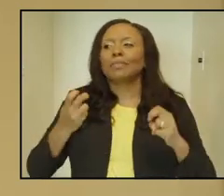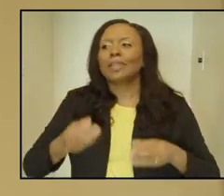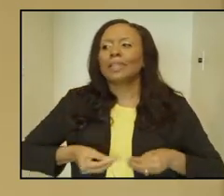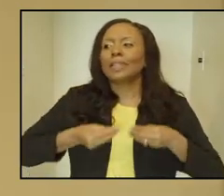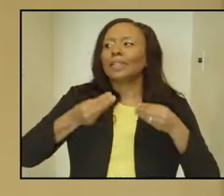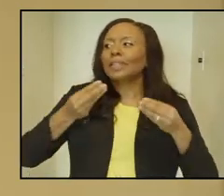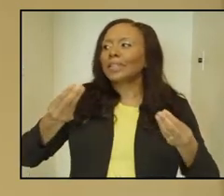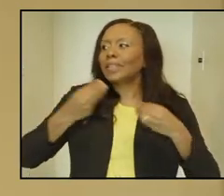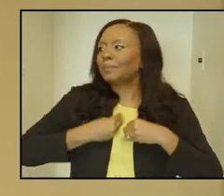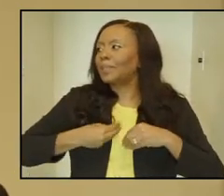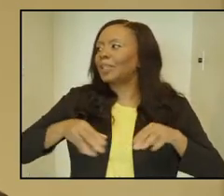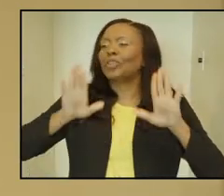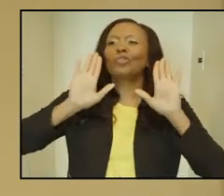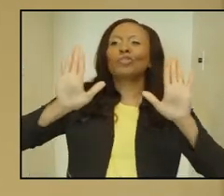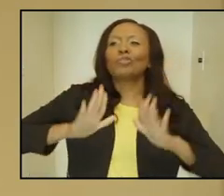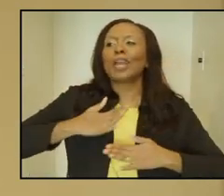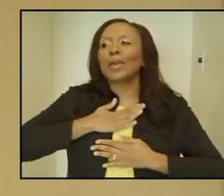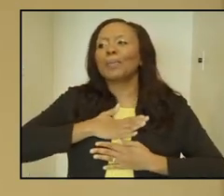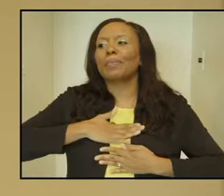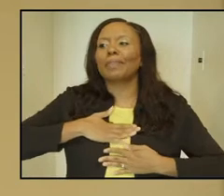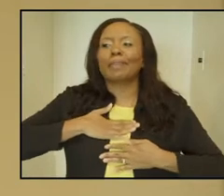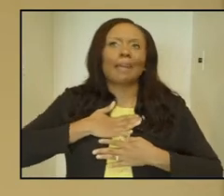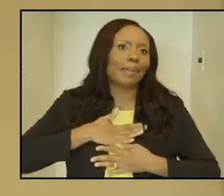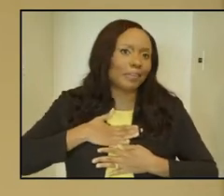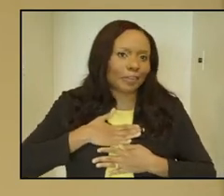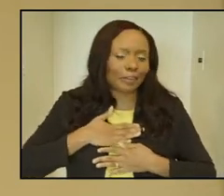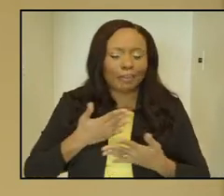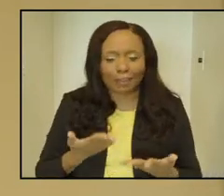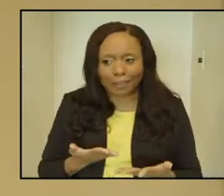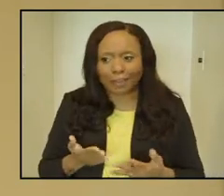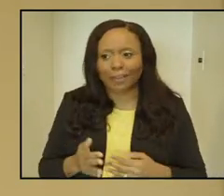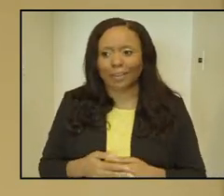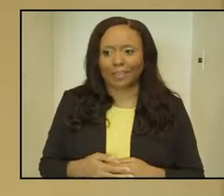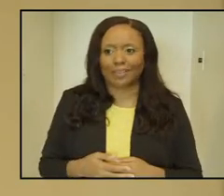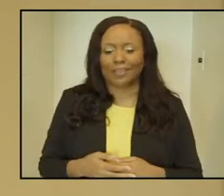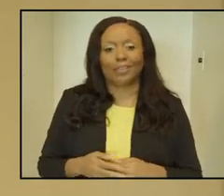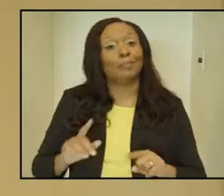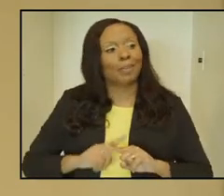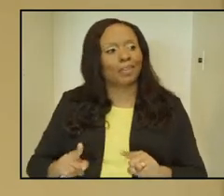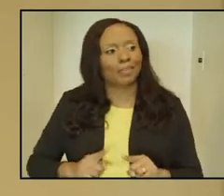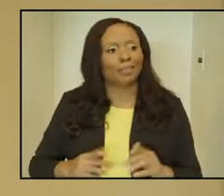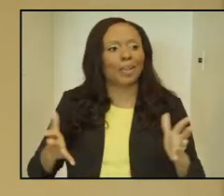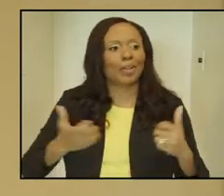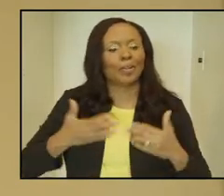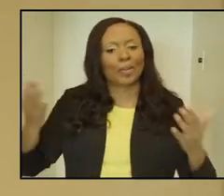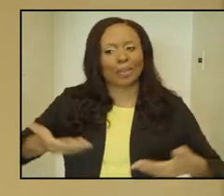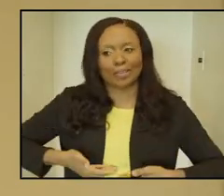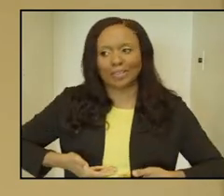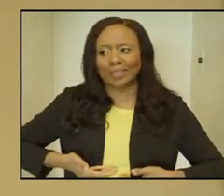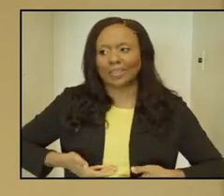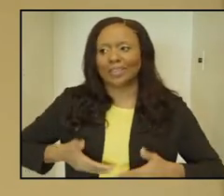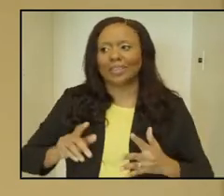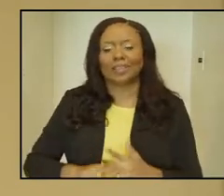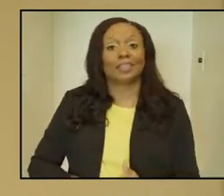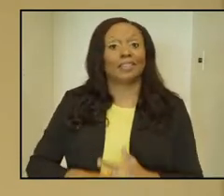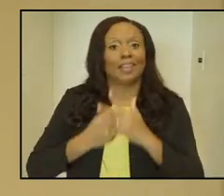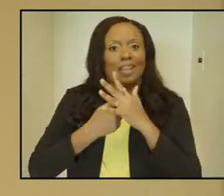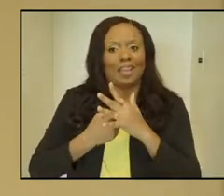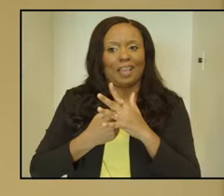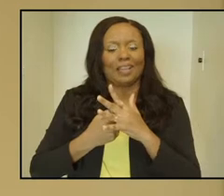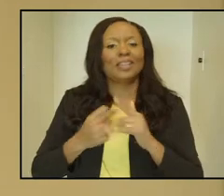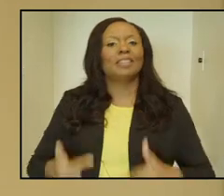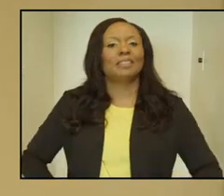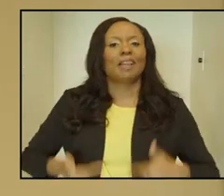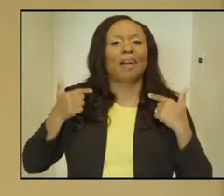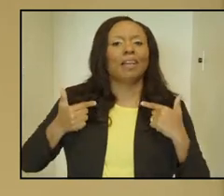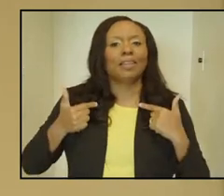me great pleasure this morning to welcome you to the launch of the going live phase of